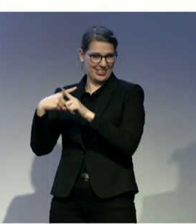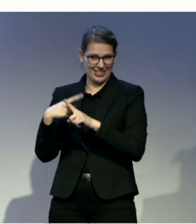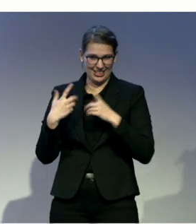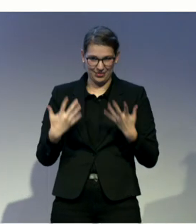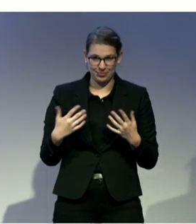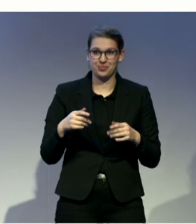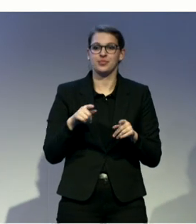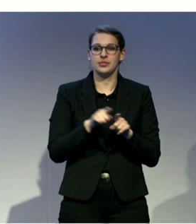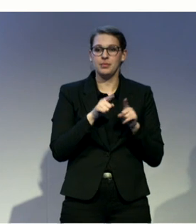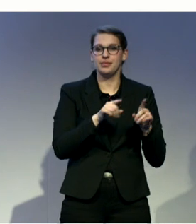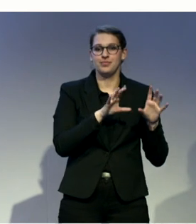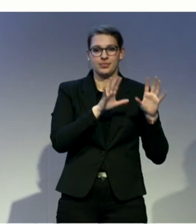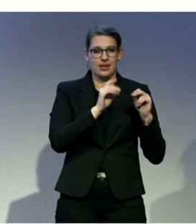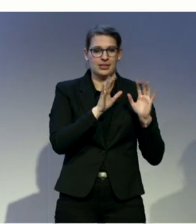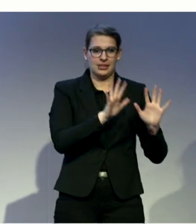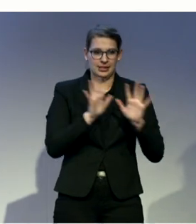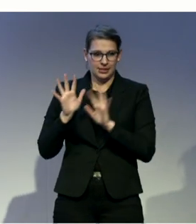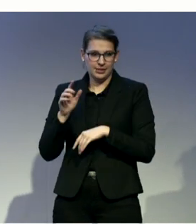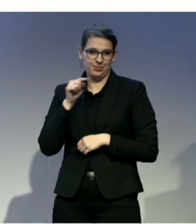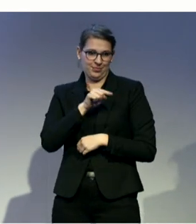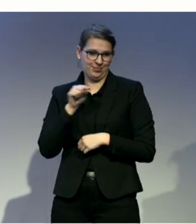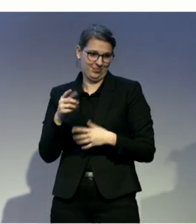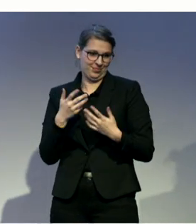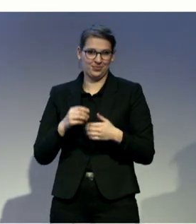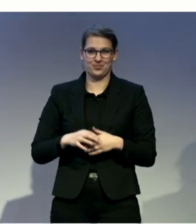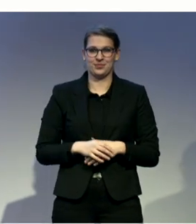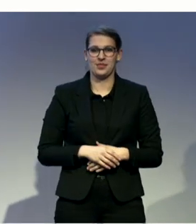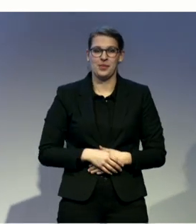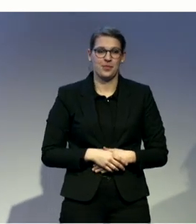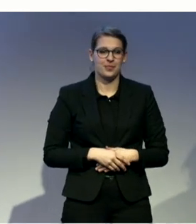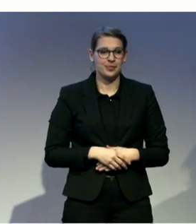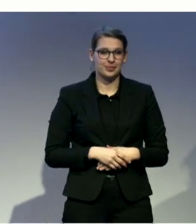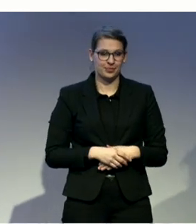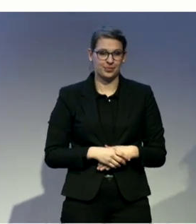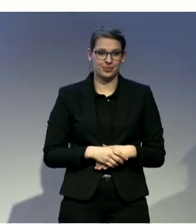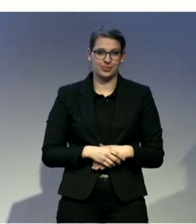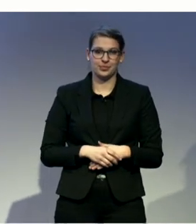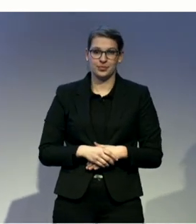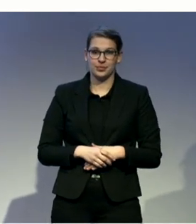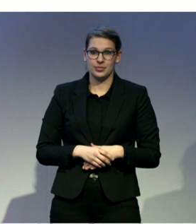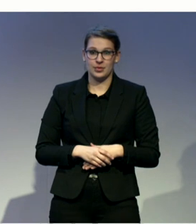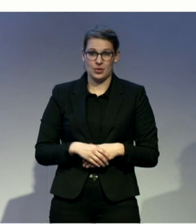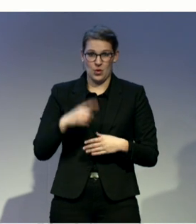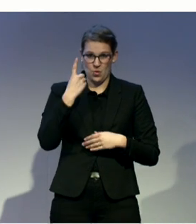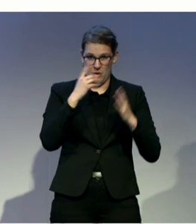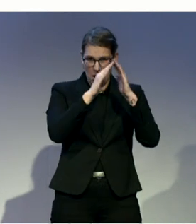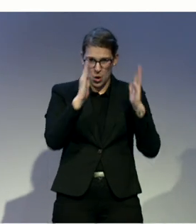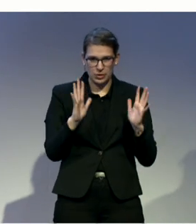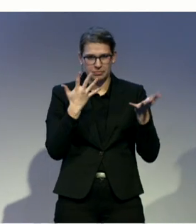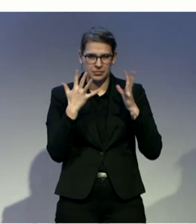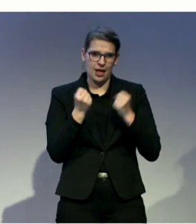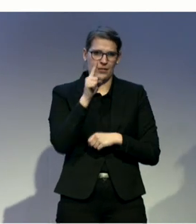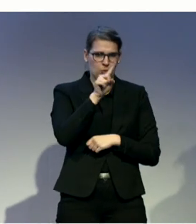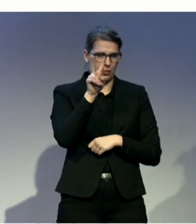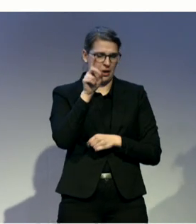one specialist with her husband and second specialist with her husband, they lived together, 12 people in one house. But it was not